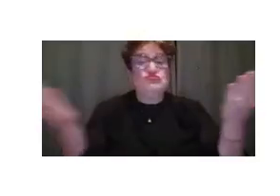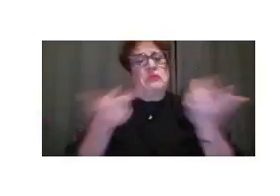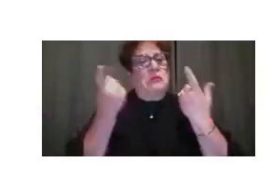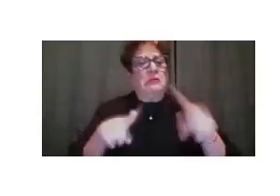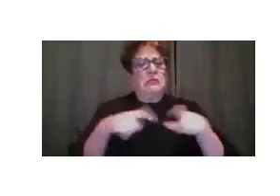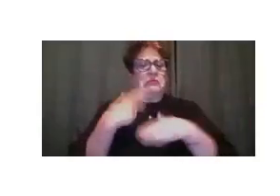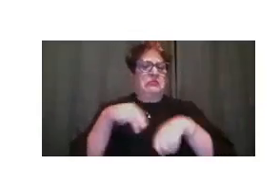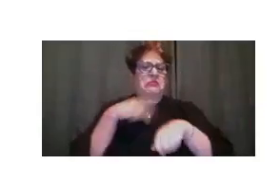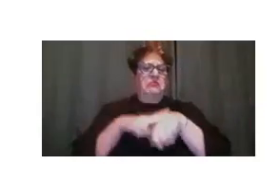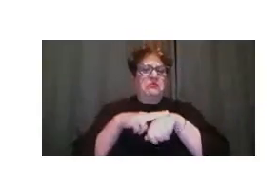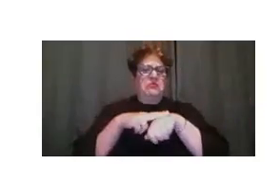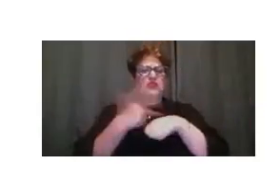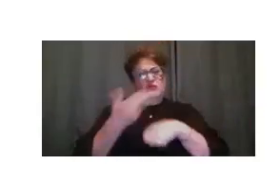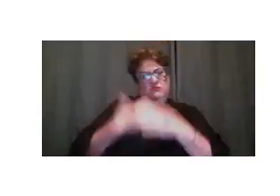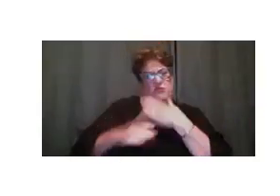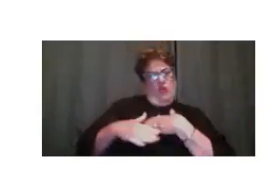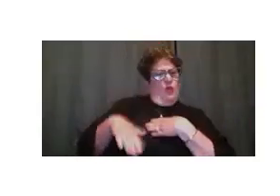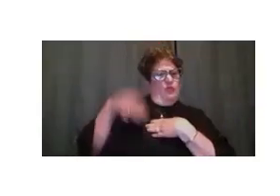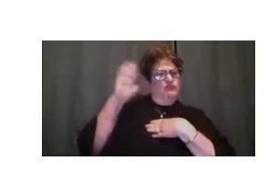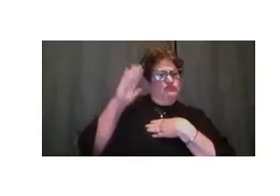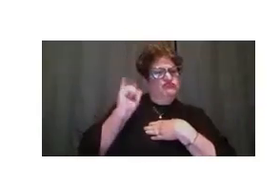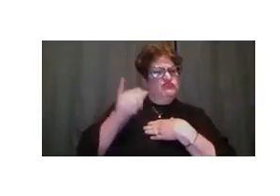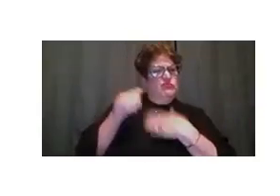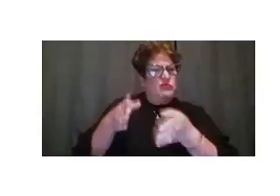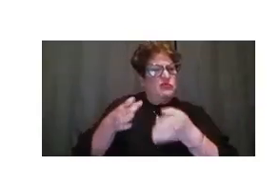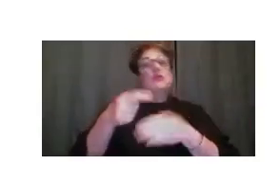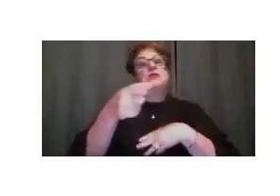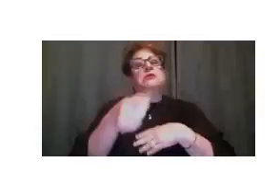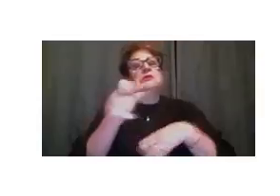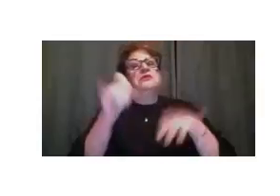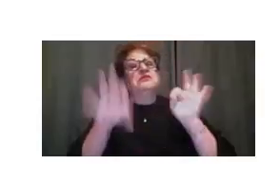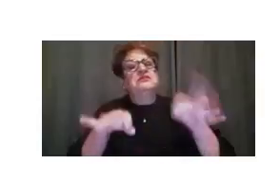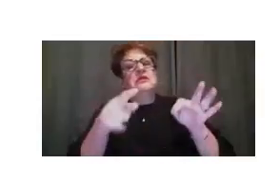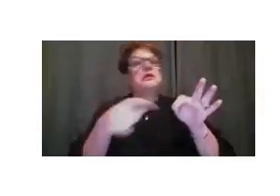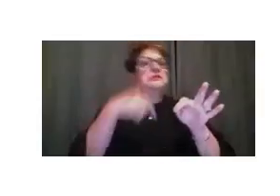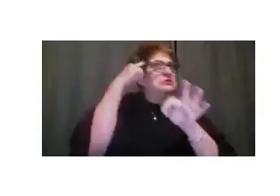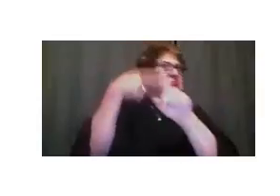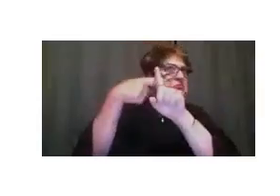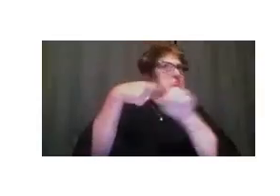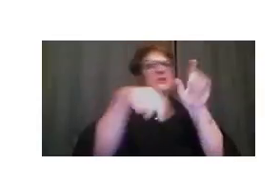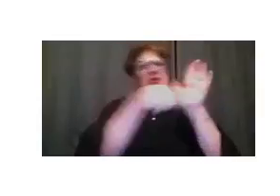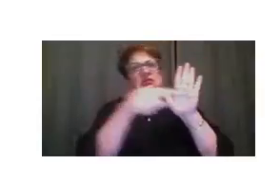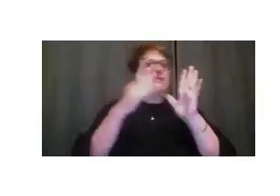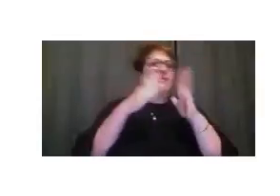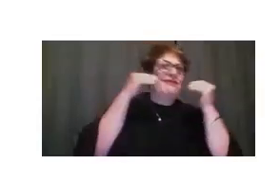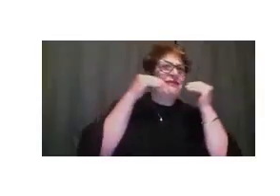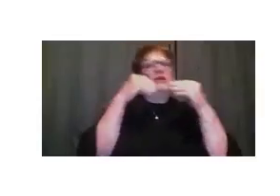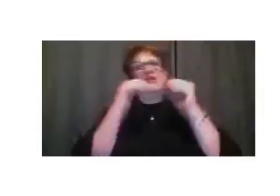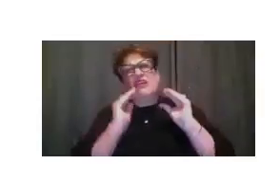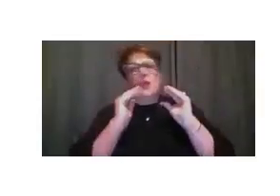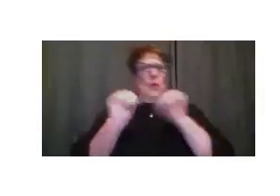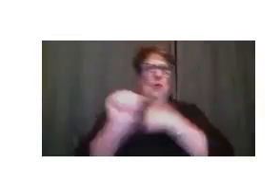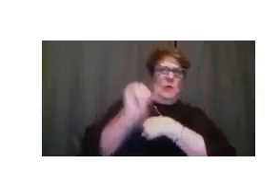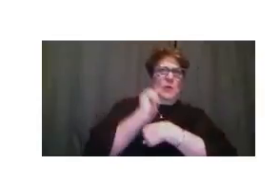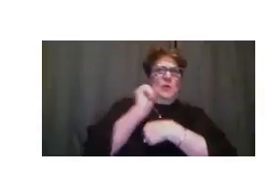As information comes into our unconscious, it's decided whether it's good or bad, makes us happy, or feels dangerous,